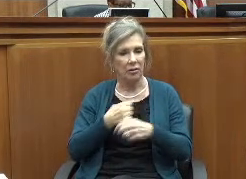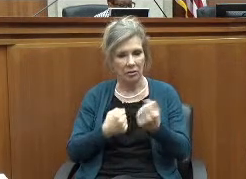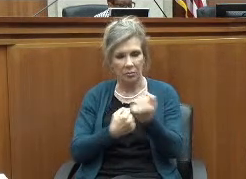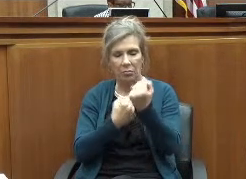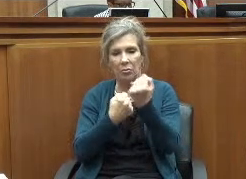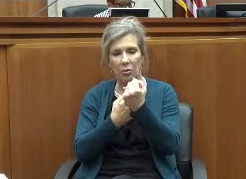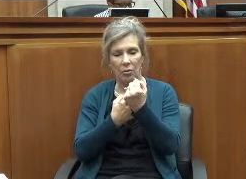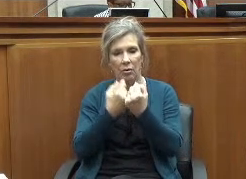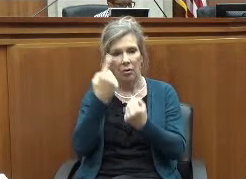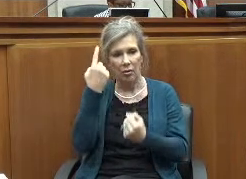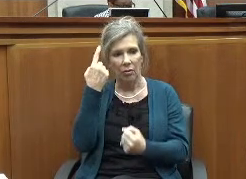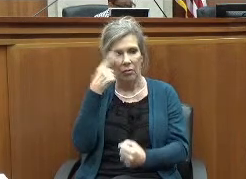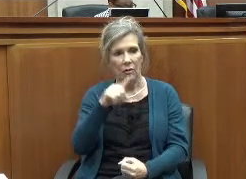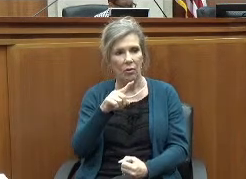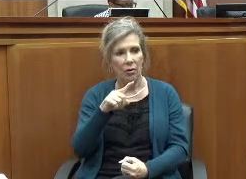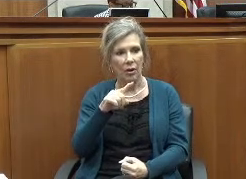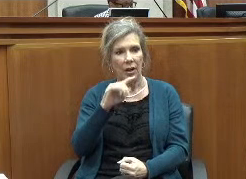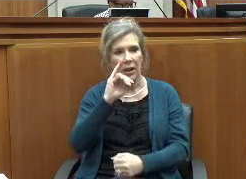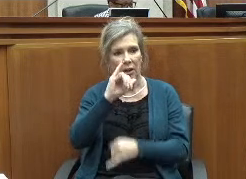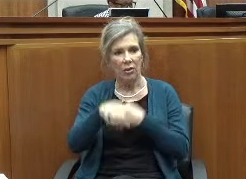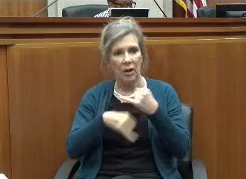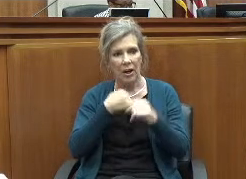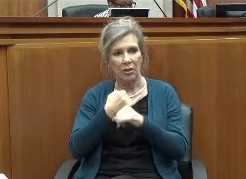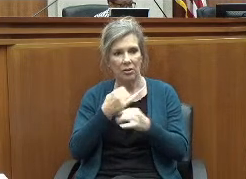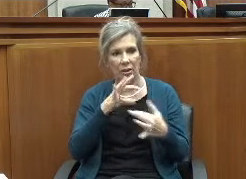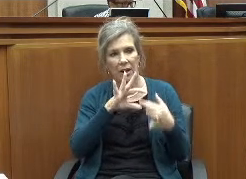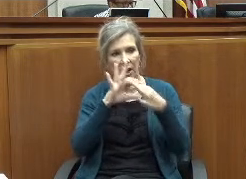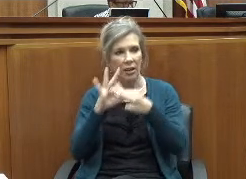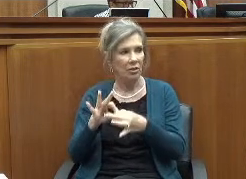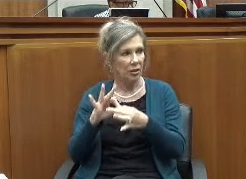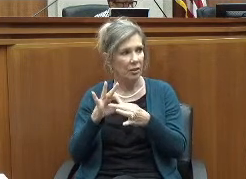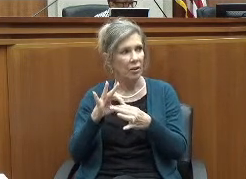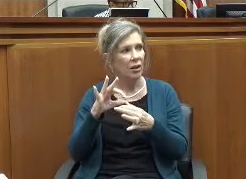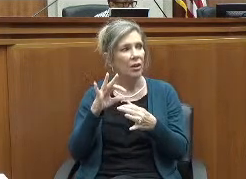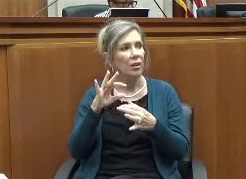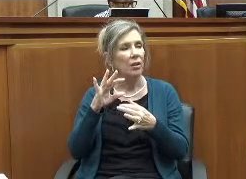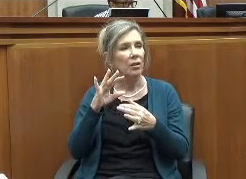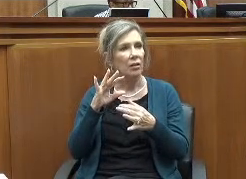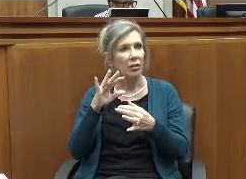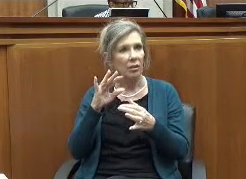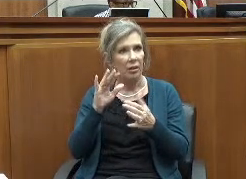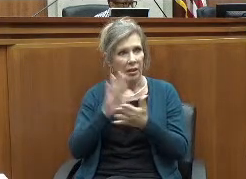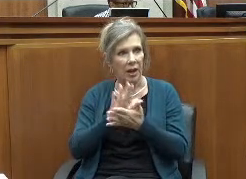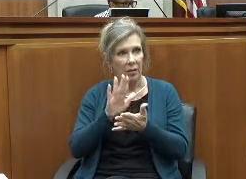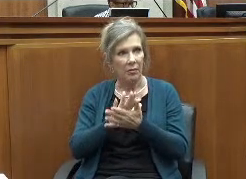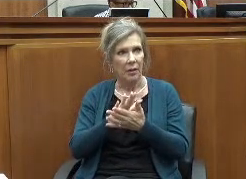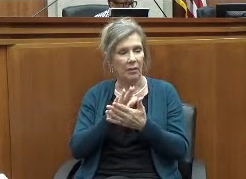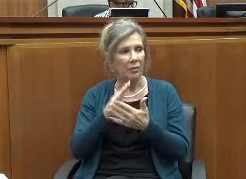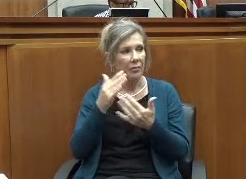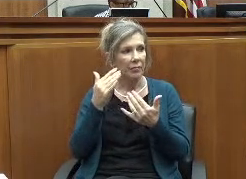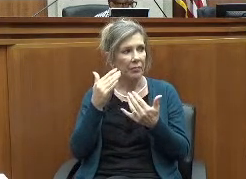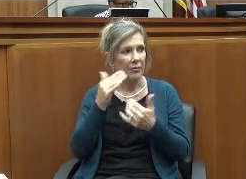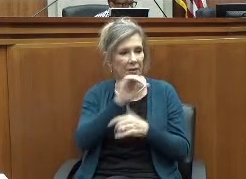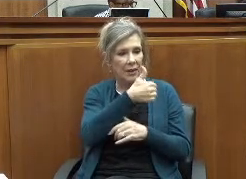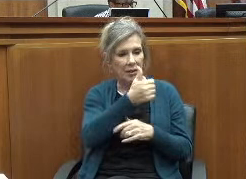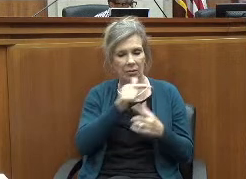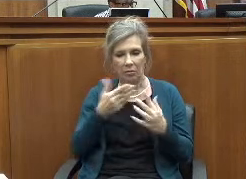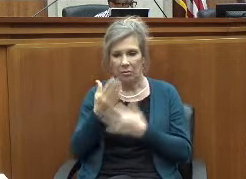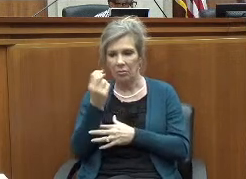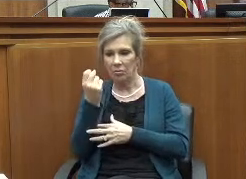Academy. I attended International Connections Academy, now called Pearson's Online Academy, in 10th through 12th